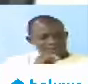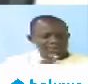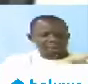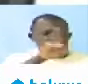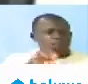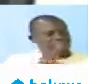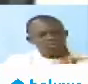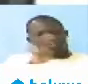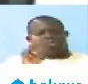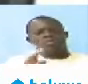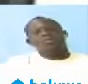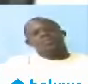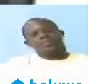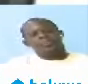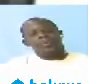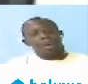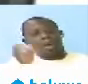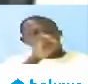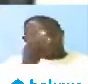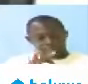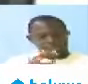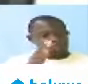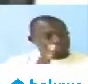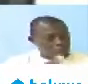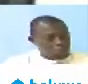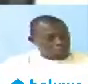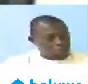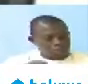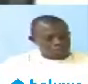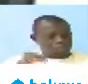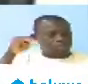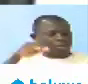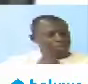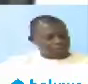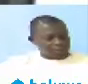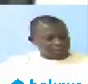that place. Because if I want to take myself out,